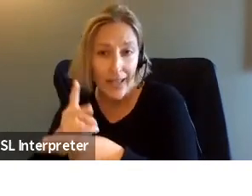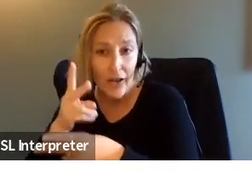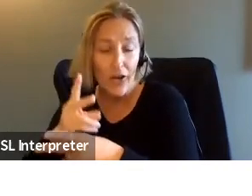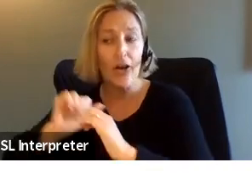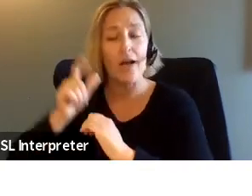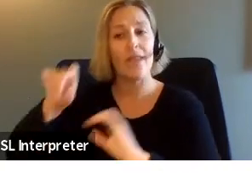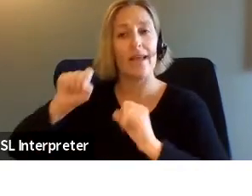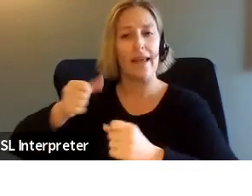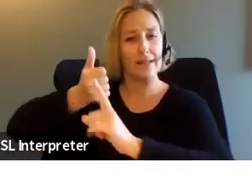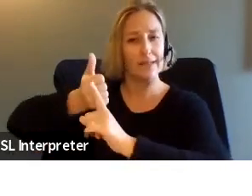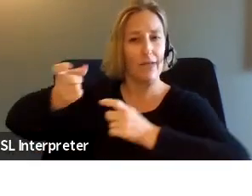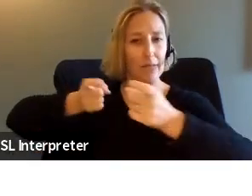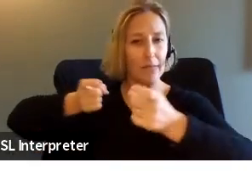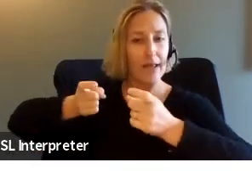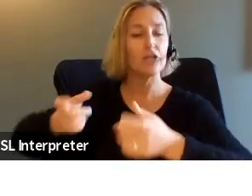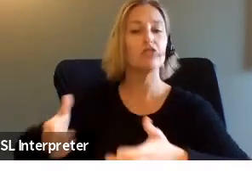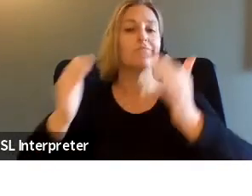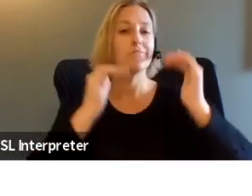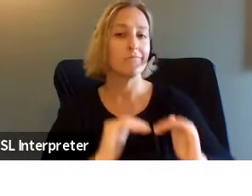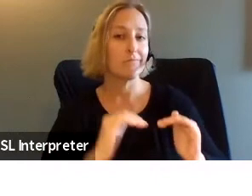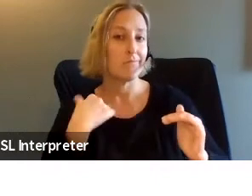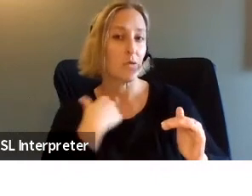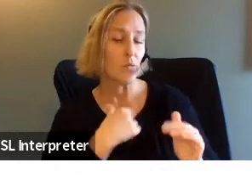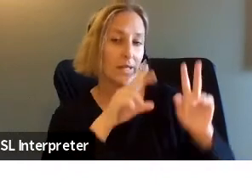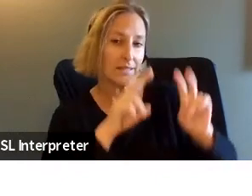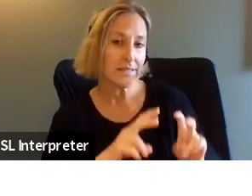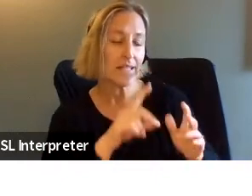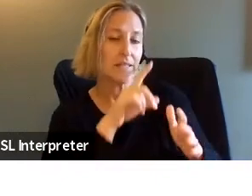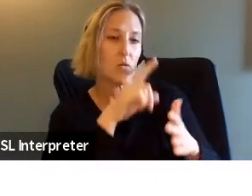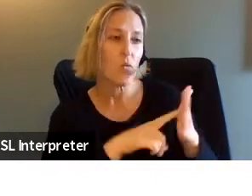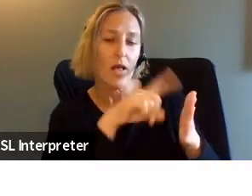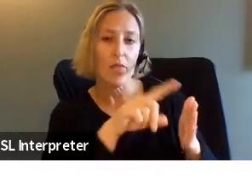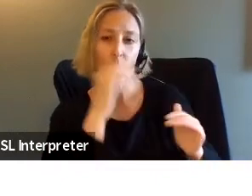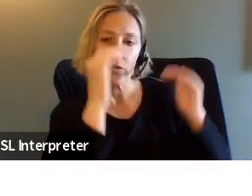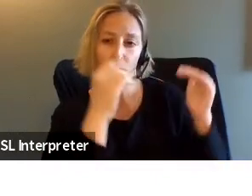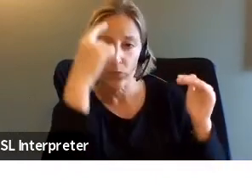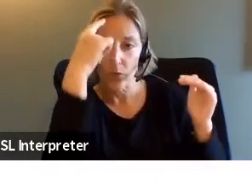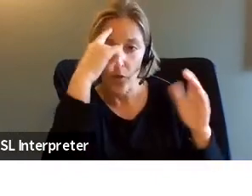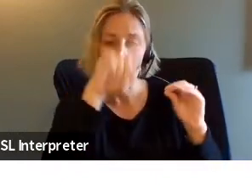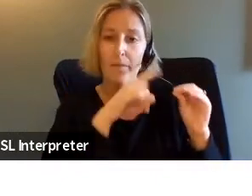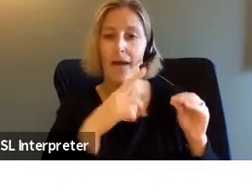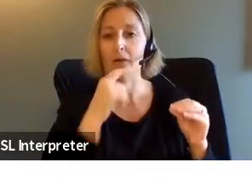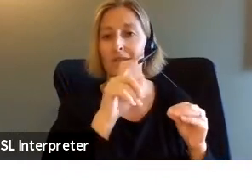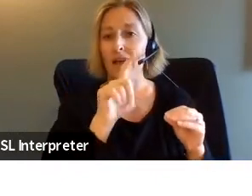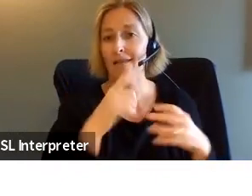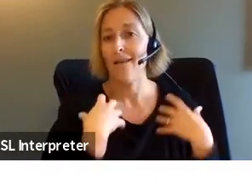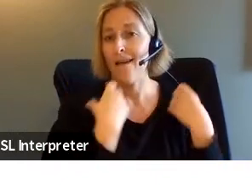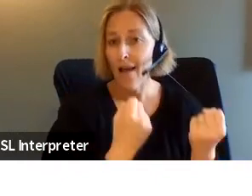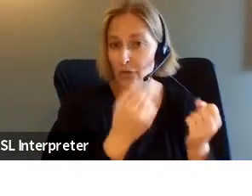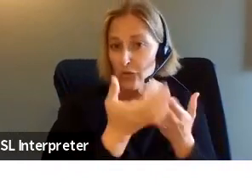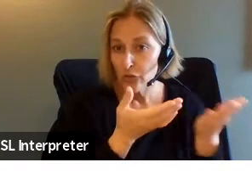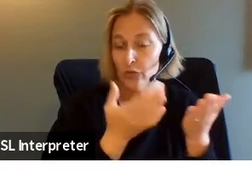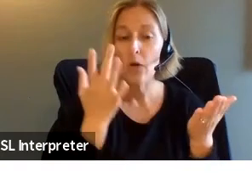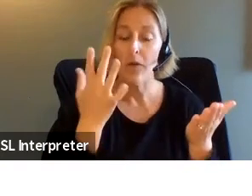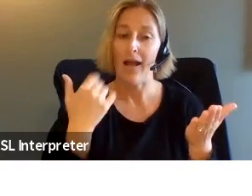also assessed what did these adults think about telehealth services, given the fact that we had a lot of robust health literacy